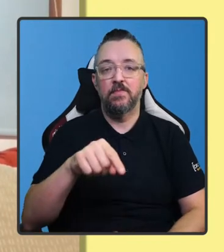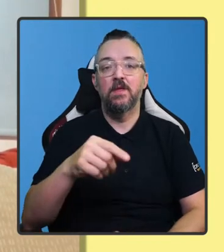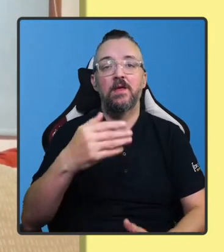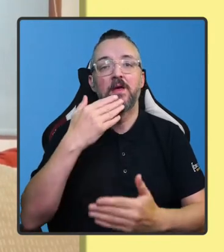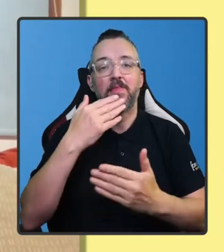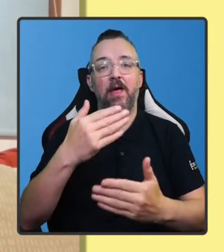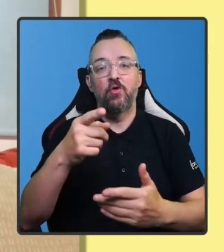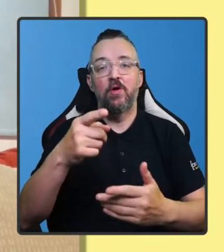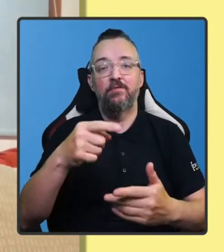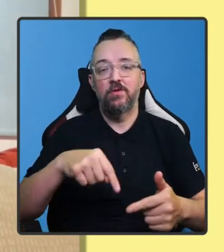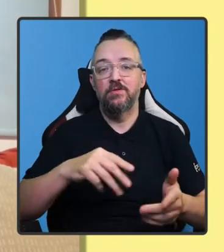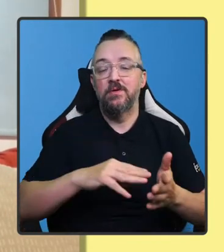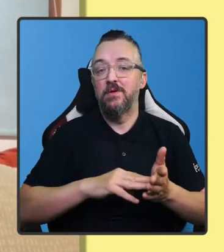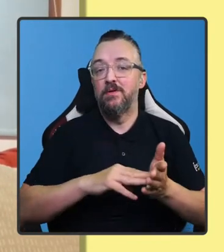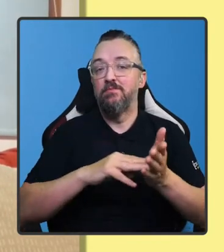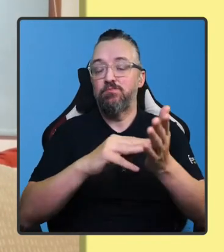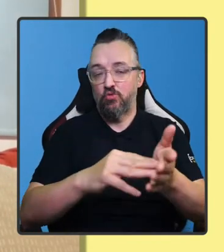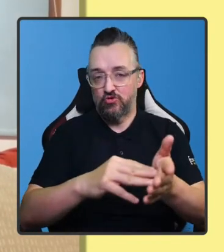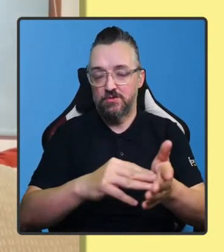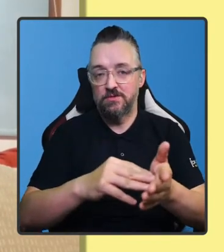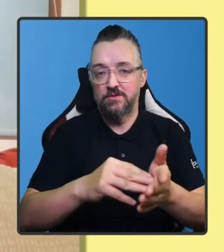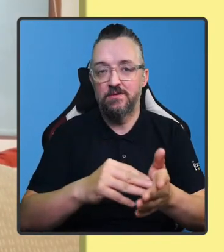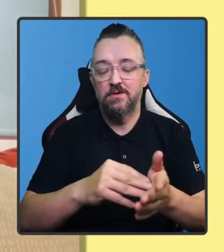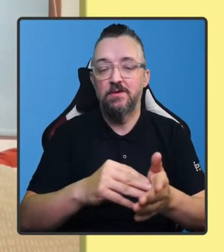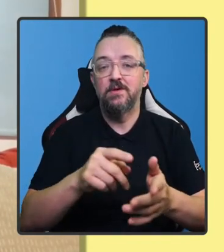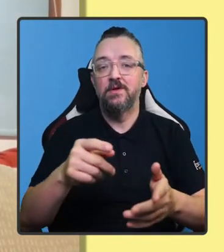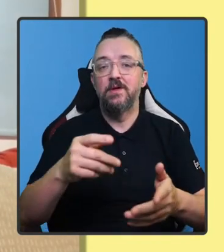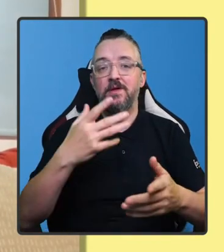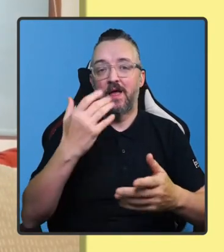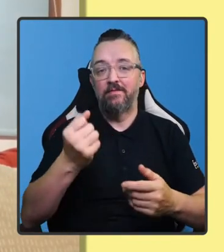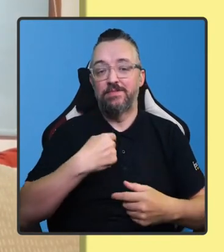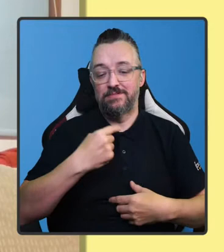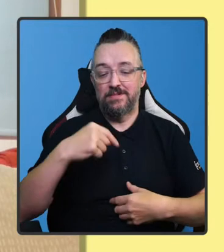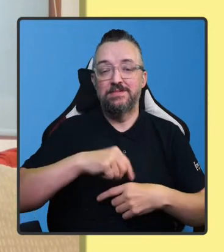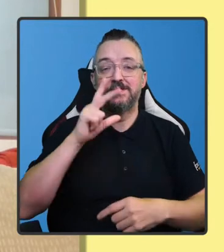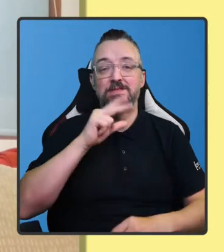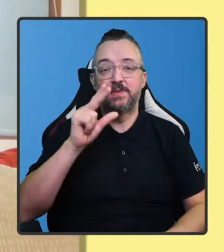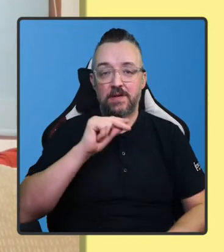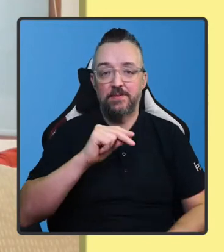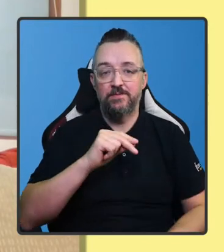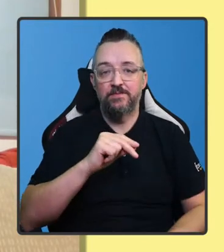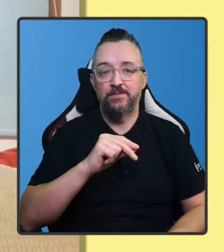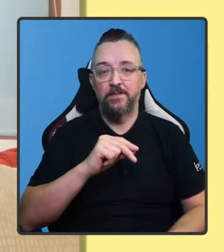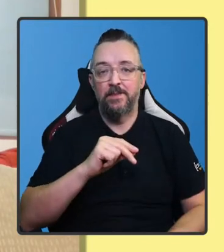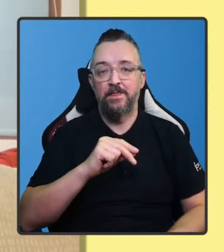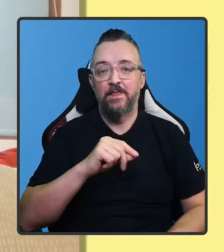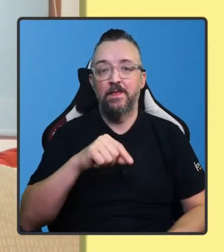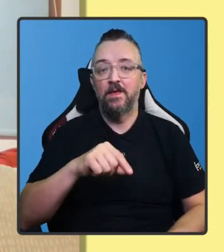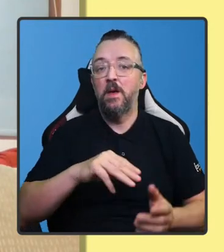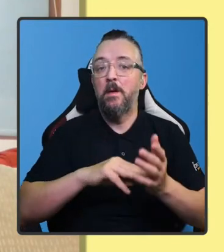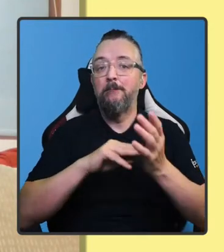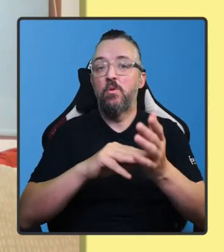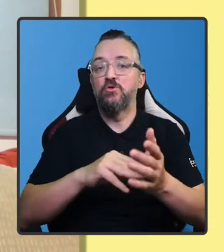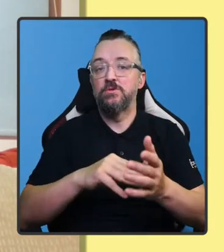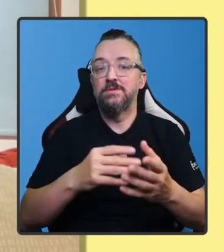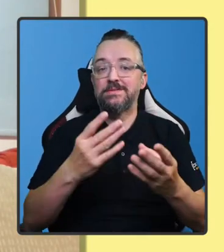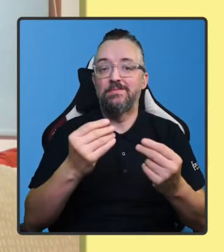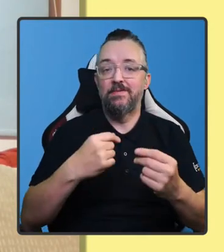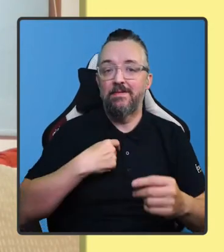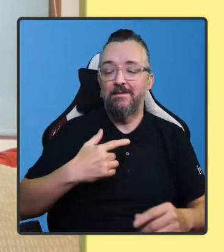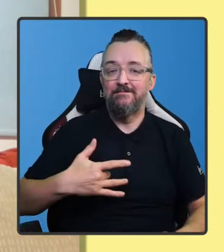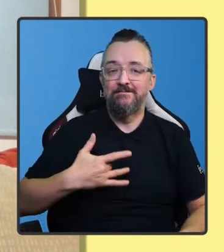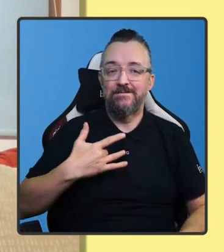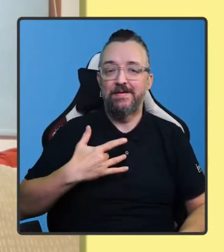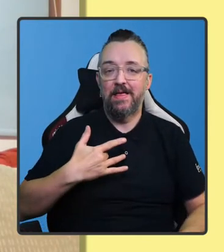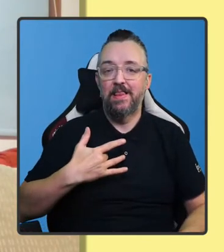forward, and thank you for having me as a speaker. This motion is something that feels kind of close